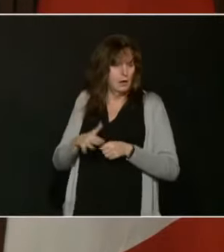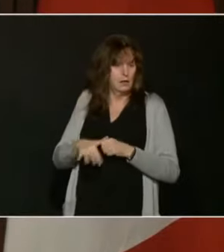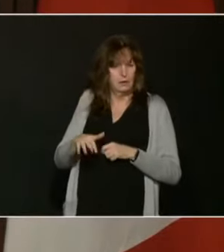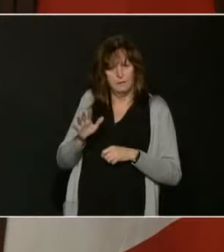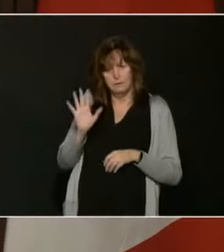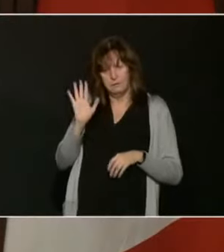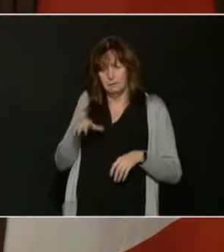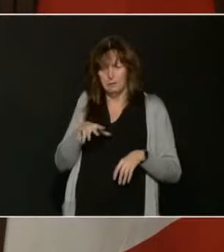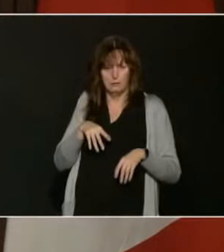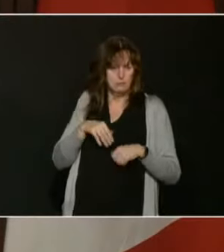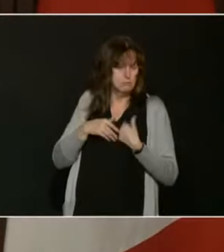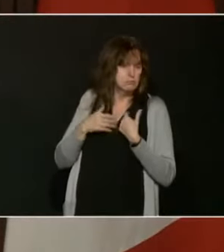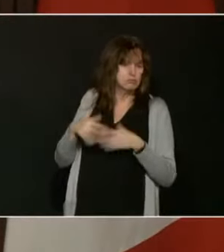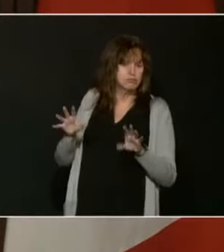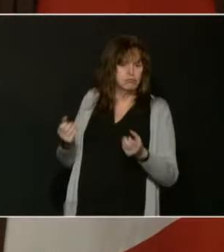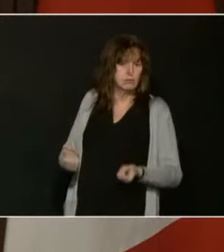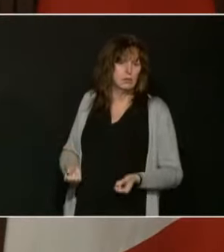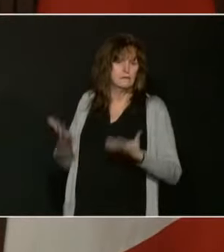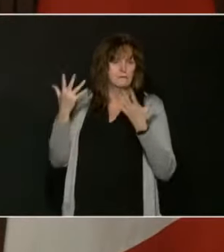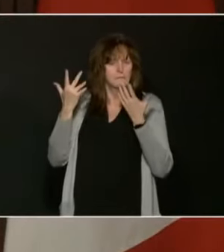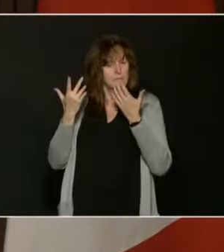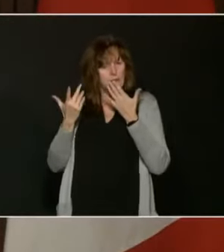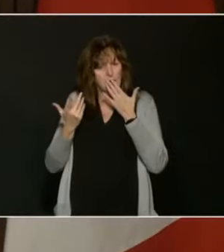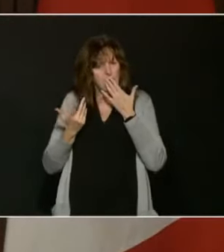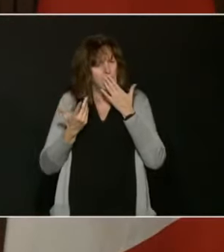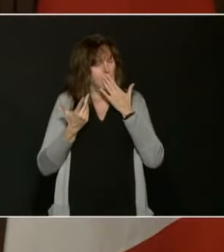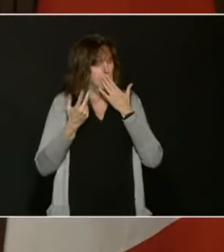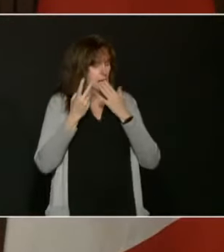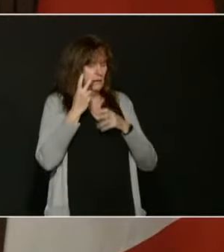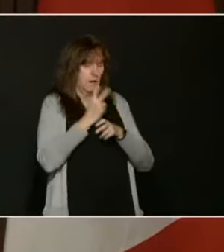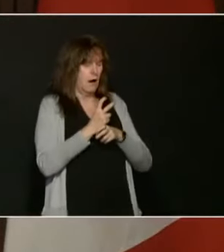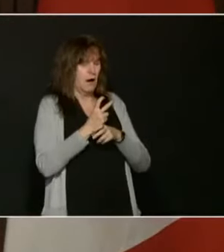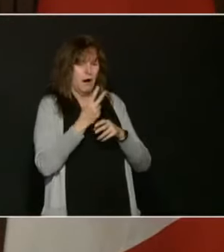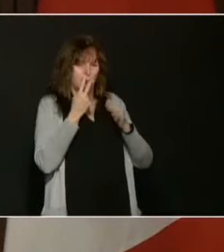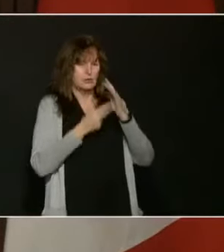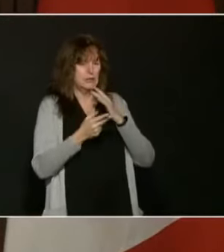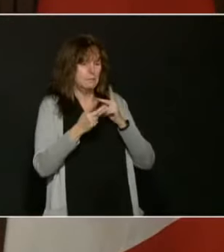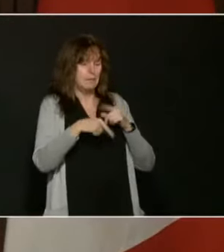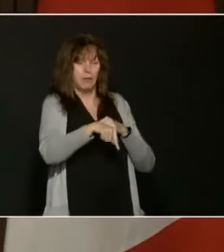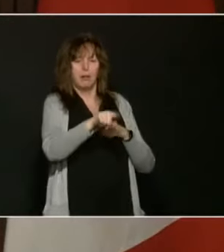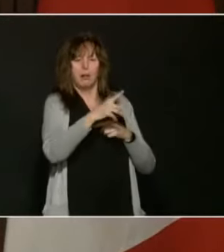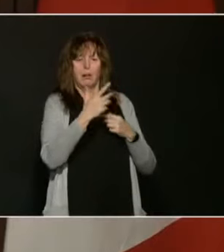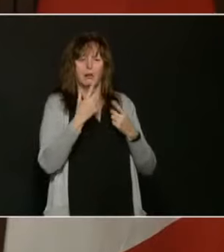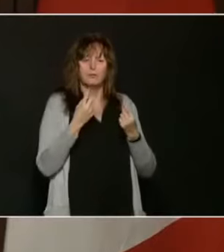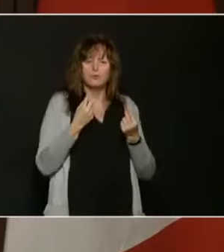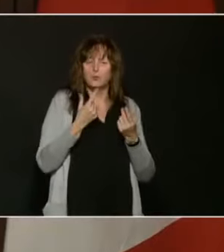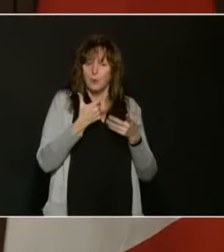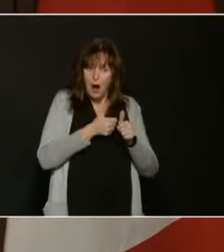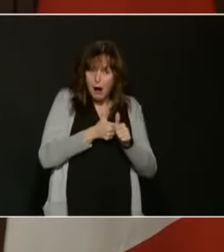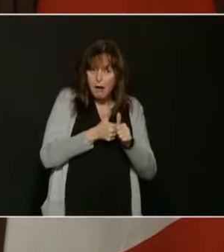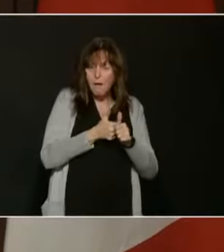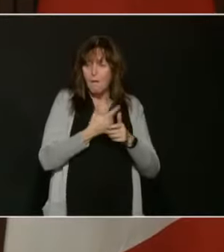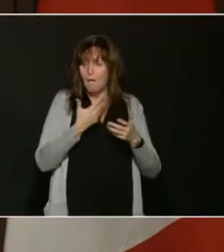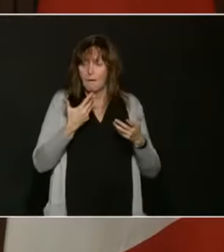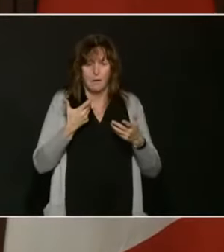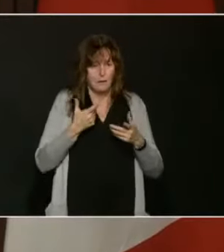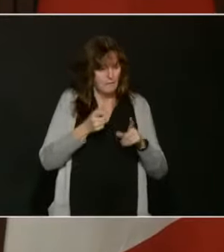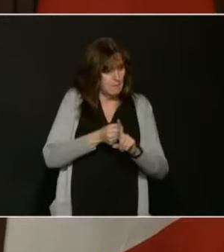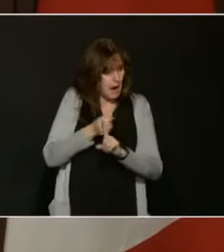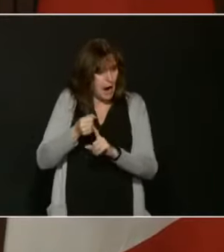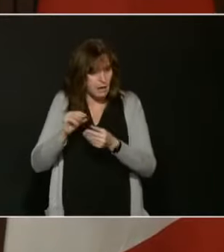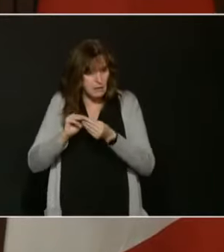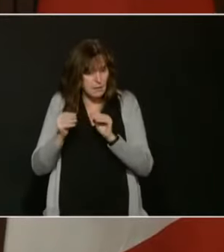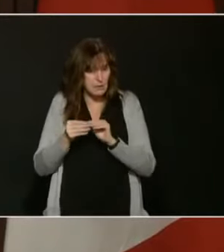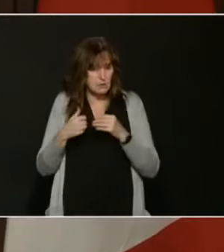of figure out how much a measure will actually impact behavior. And we hope that it will. And where it's clear that these measures have